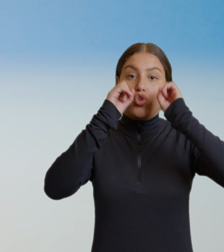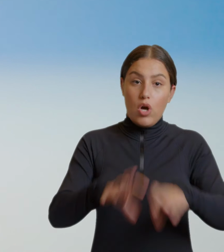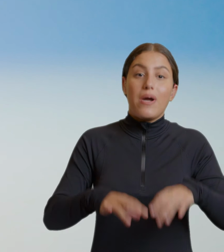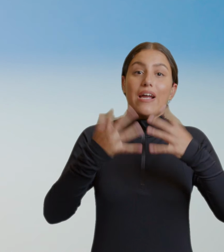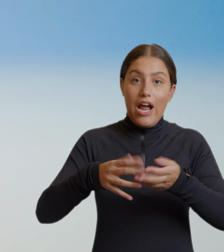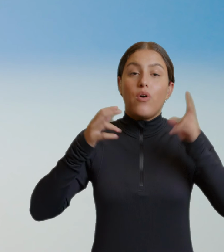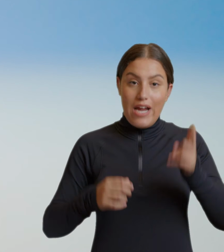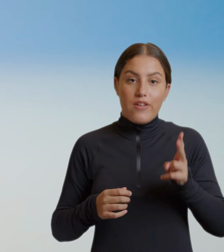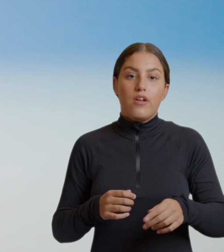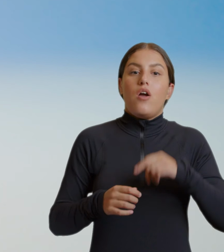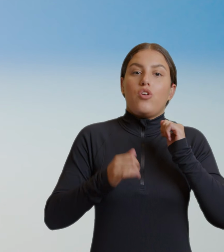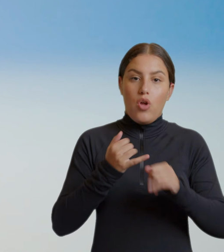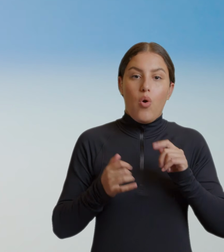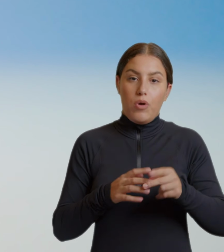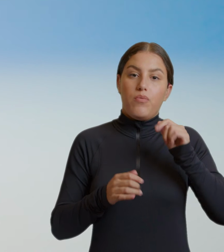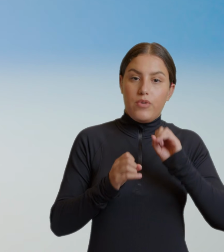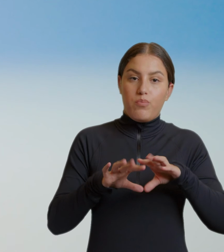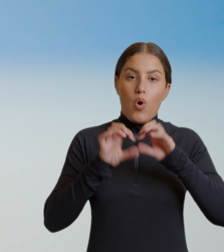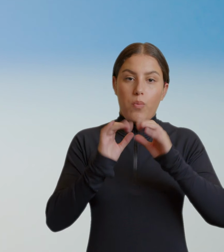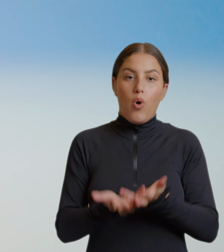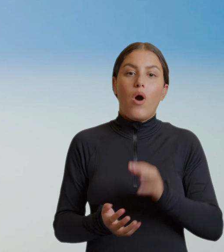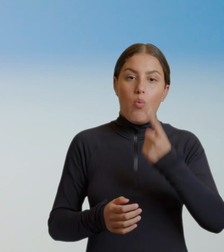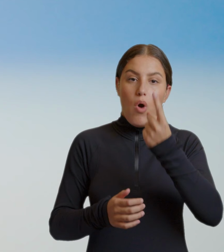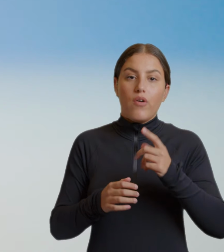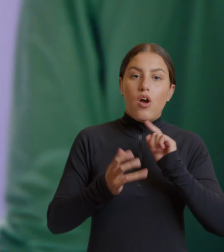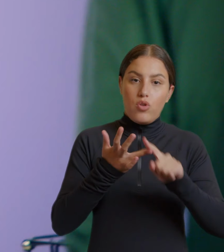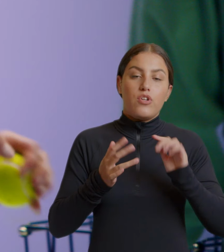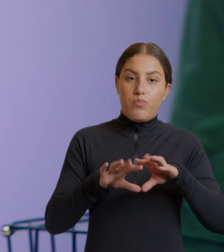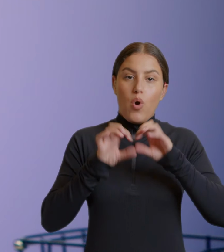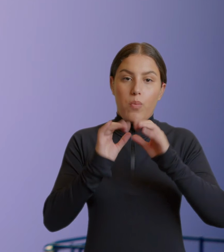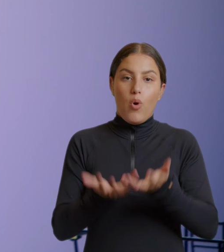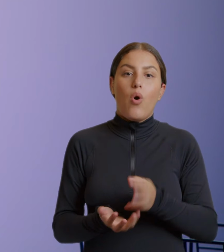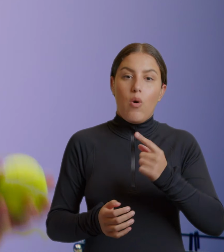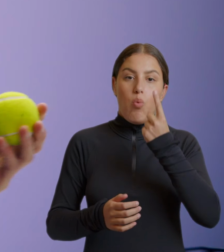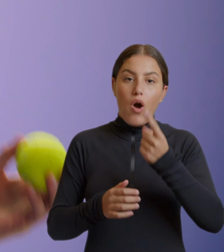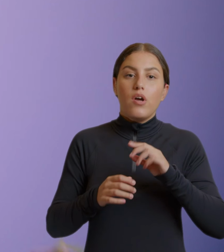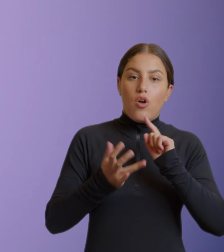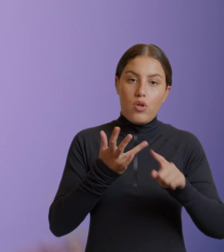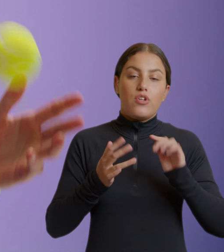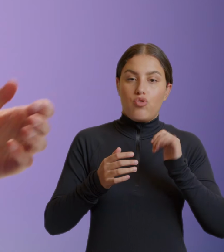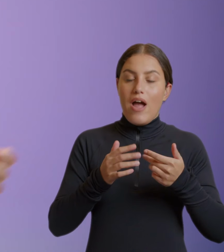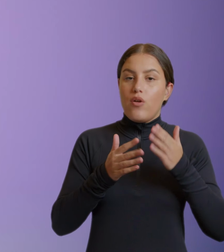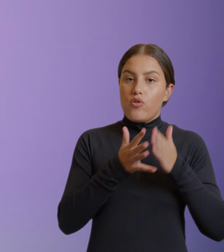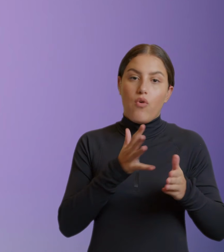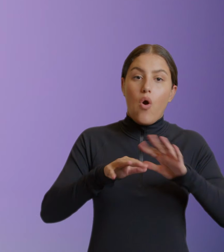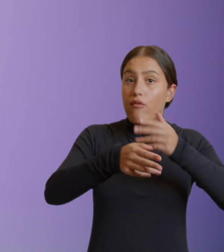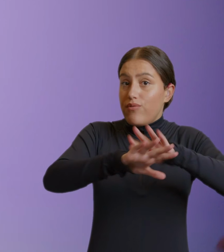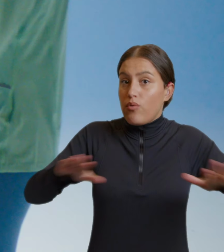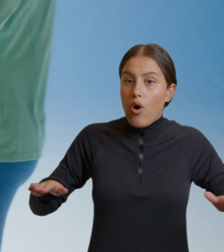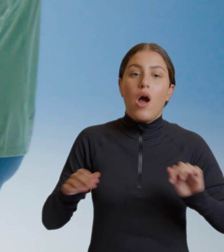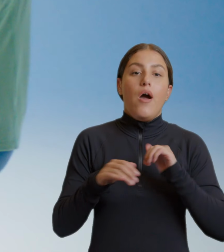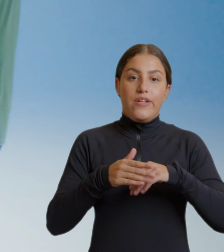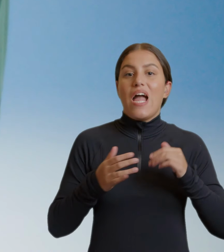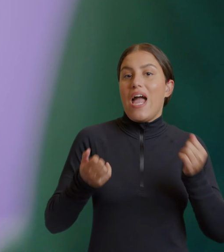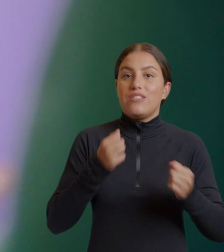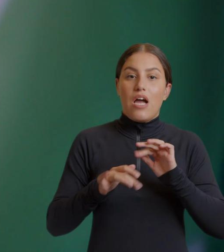try to do it together 10 times. And if you drop it, count again. Let's start with throwing this ball from one hand to